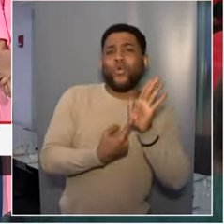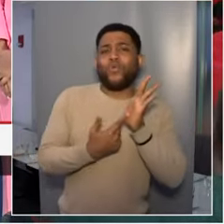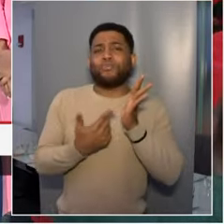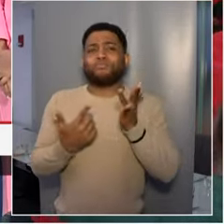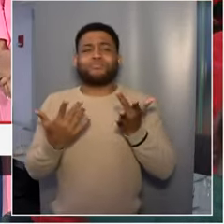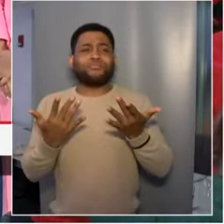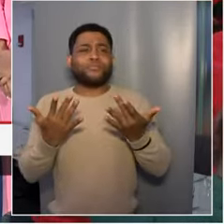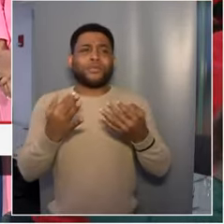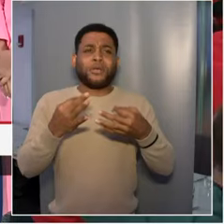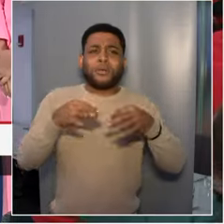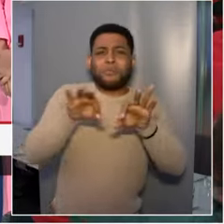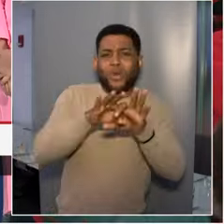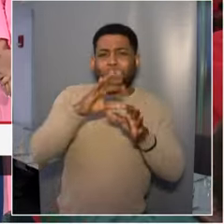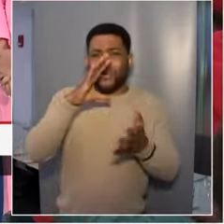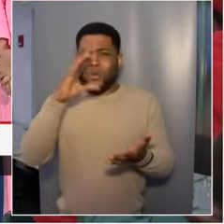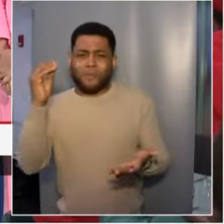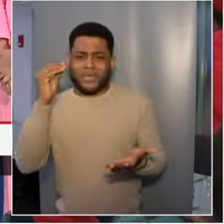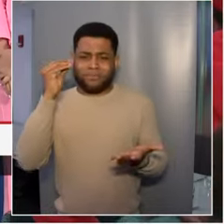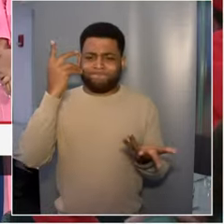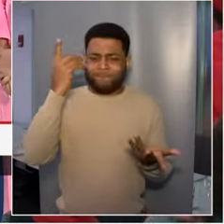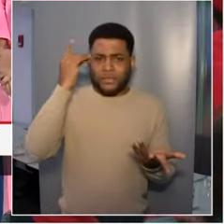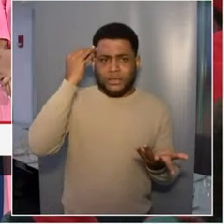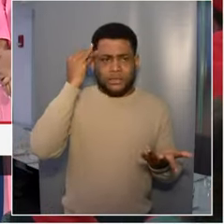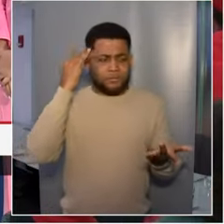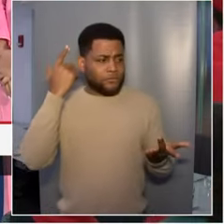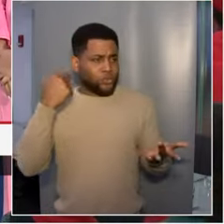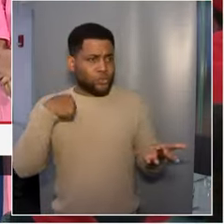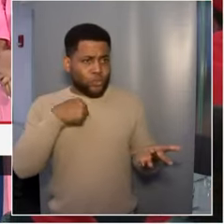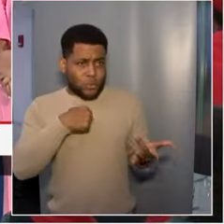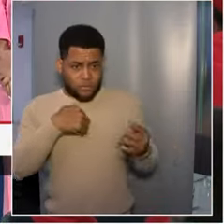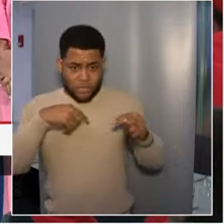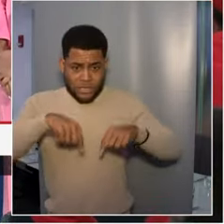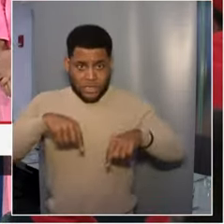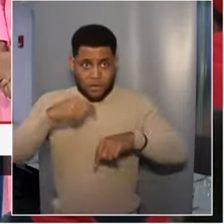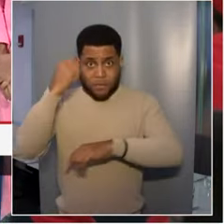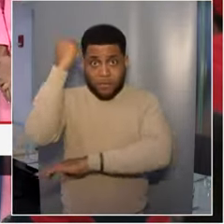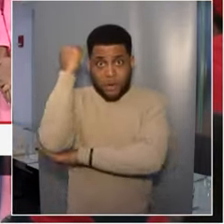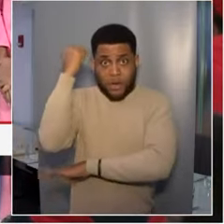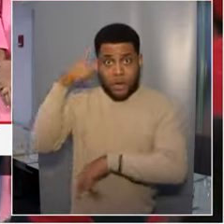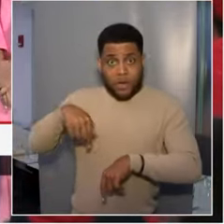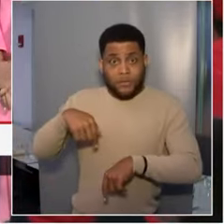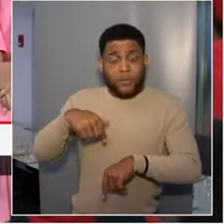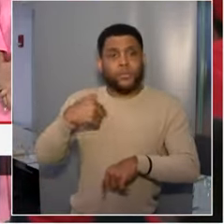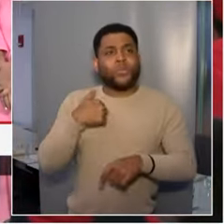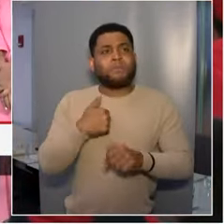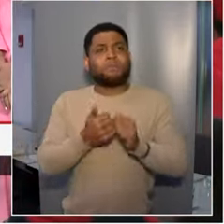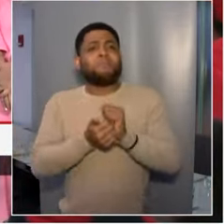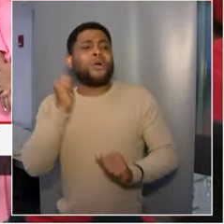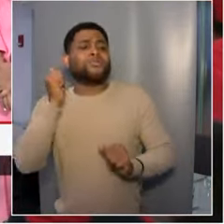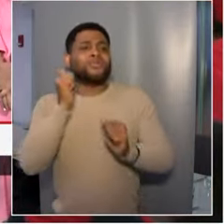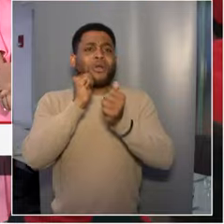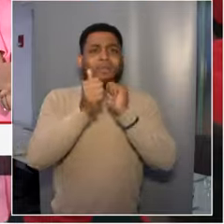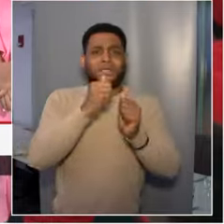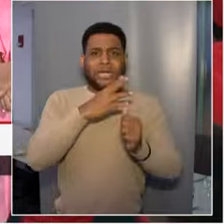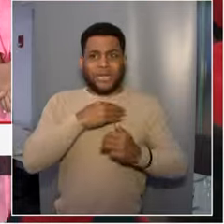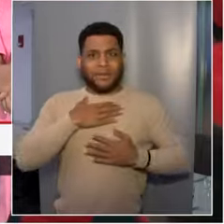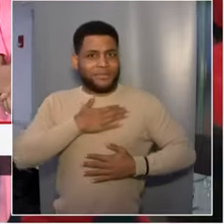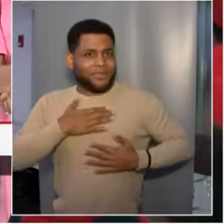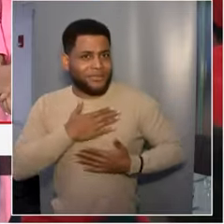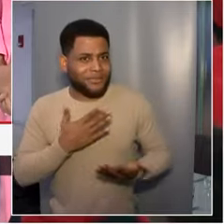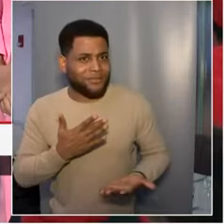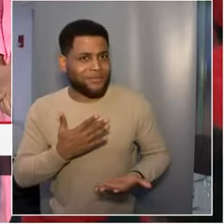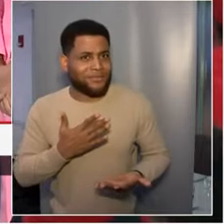the largest sports and entertainment company in the area, including all the NFL teams. We have the